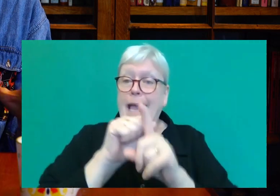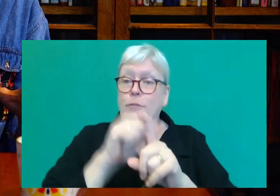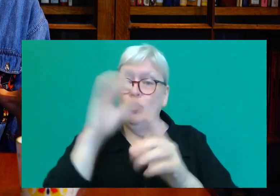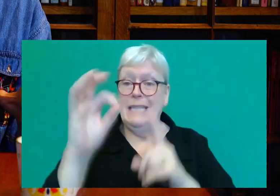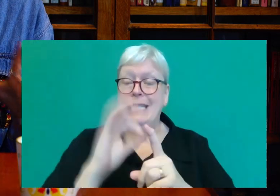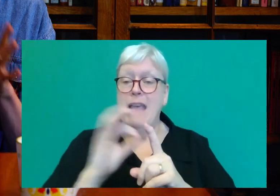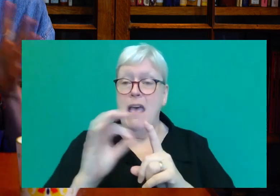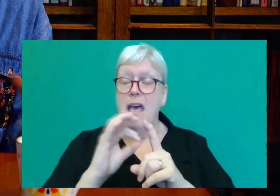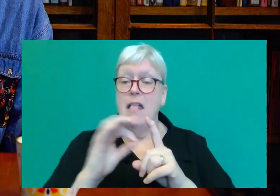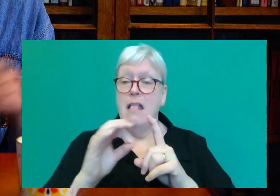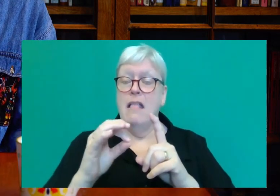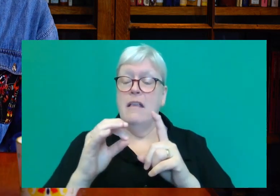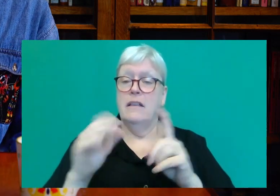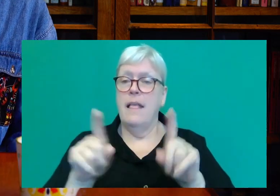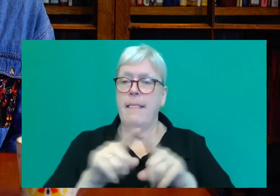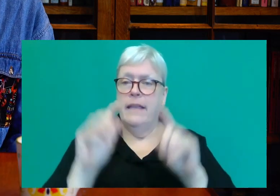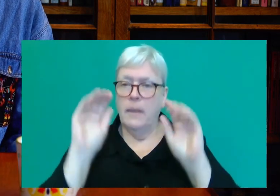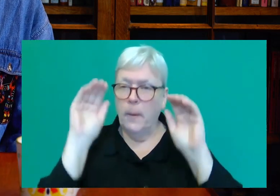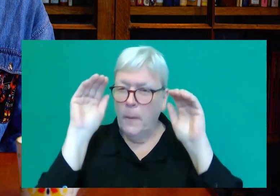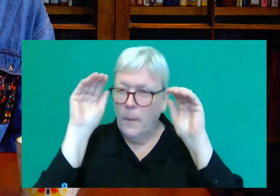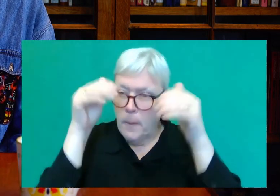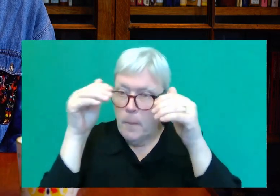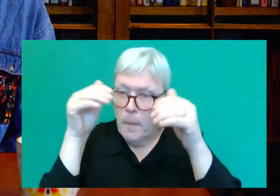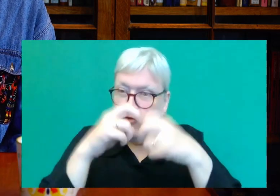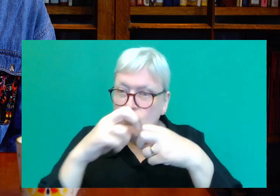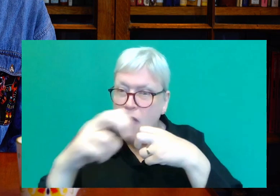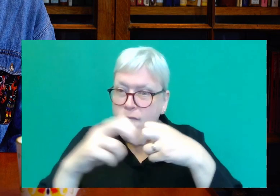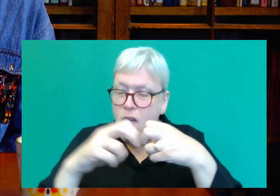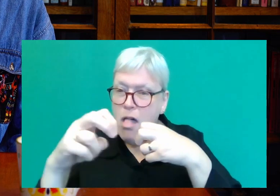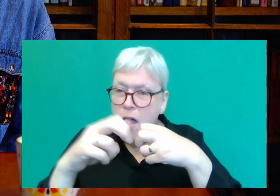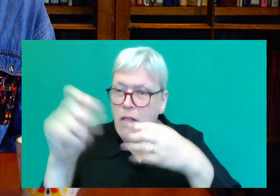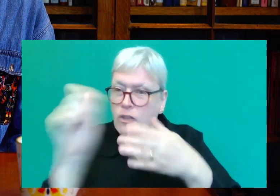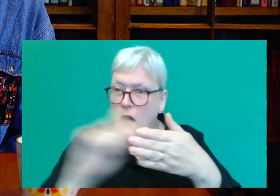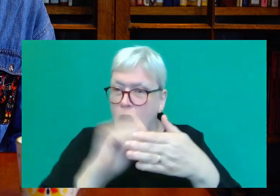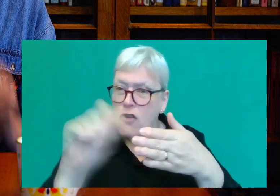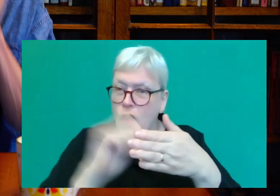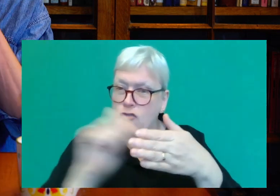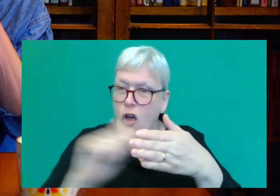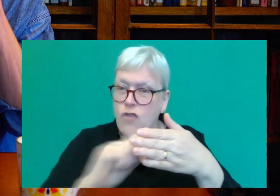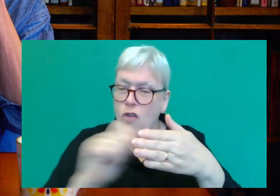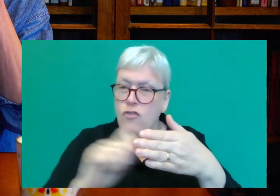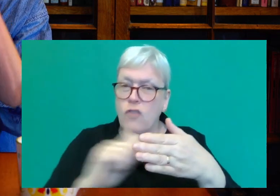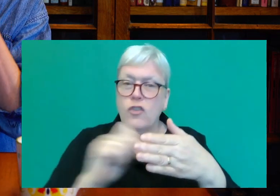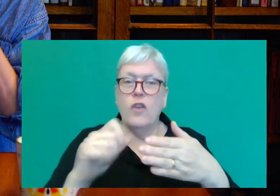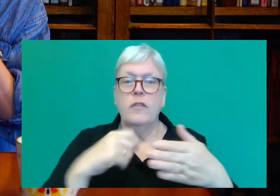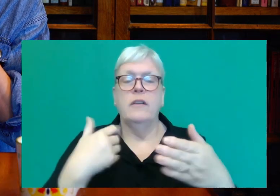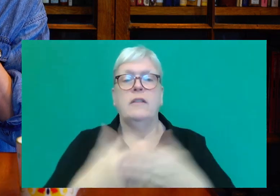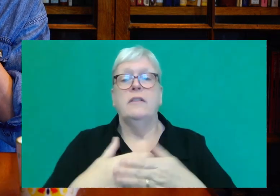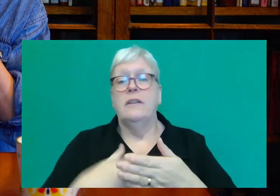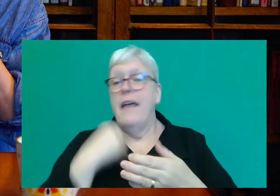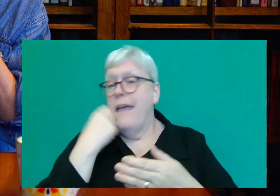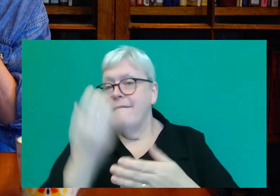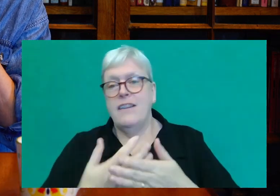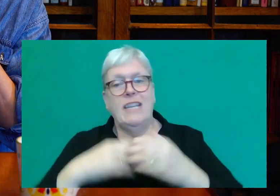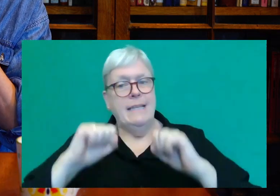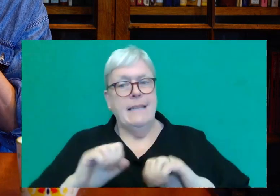an obsessive travel journal style of writing. And I just got up and sat at the desk every day and started writing this, and it